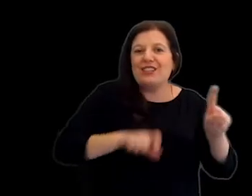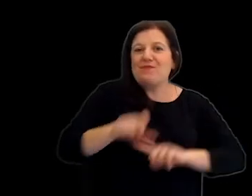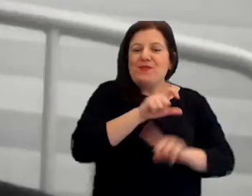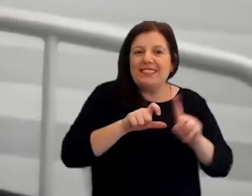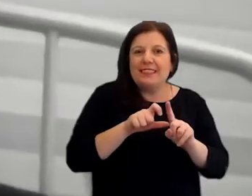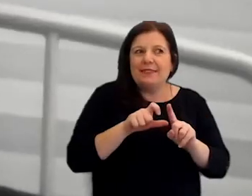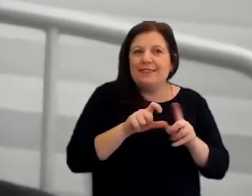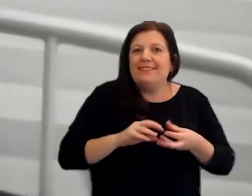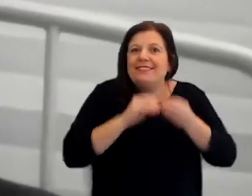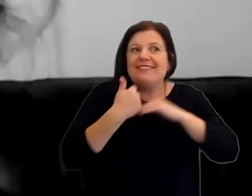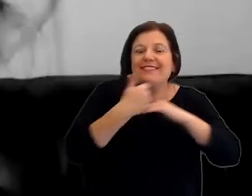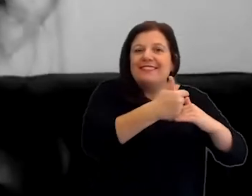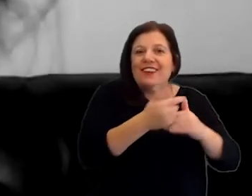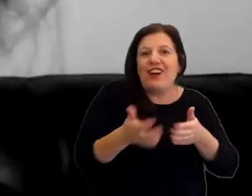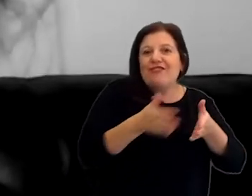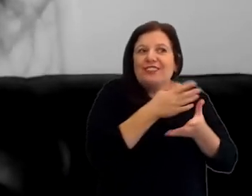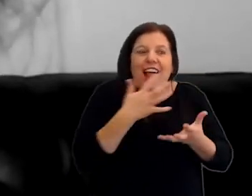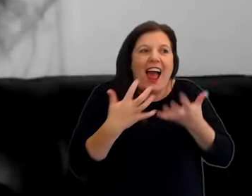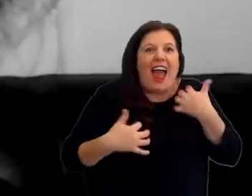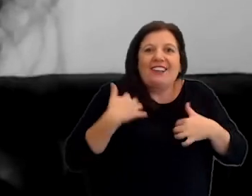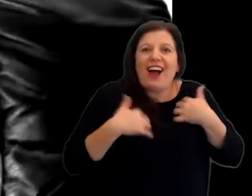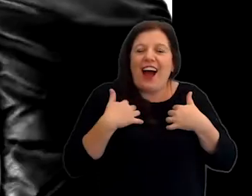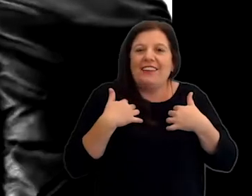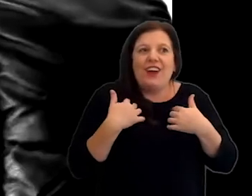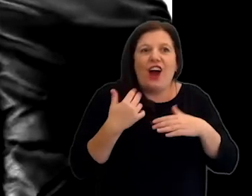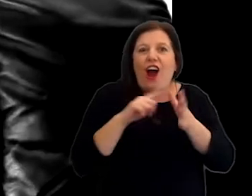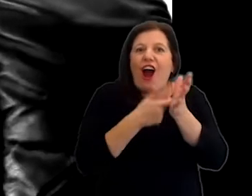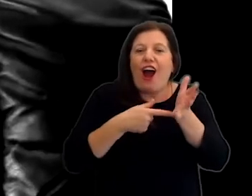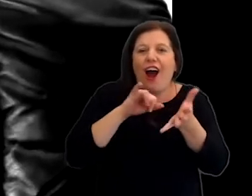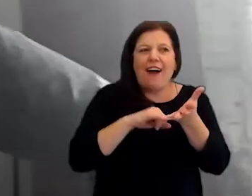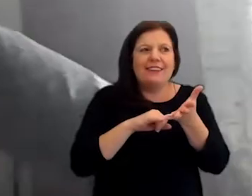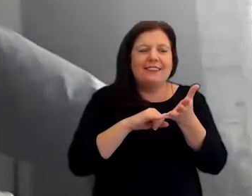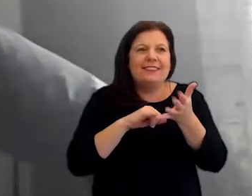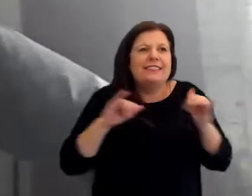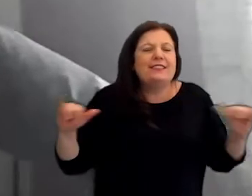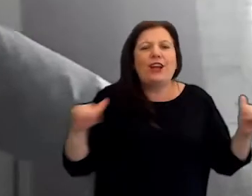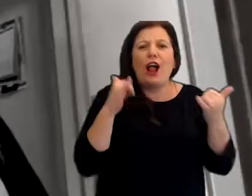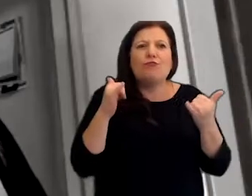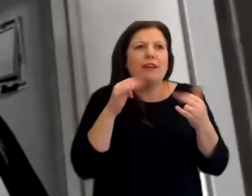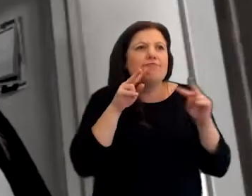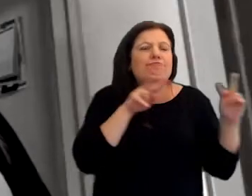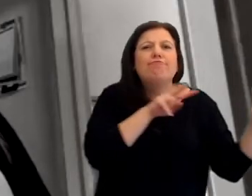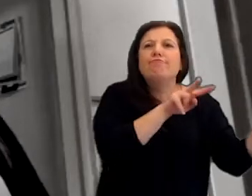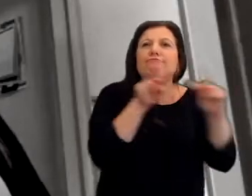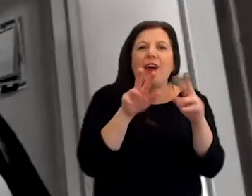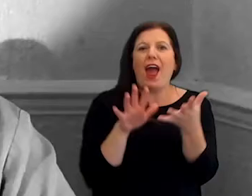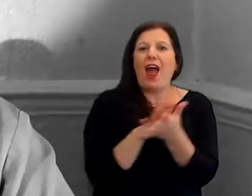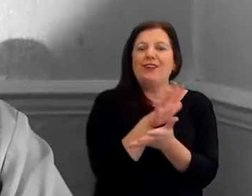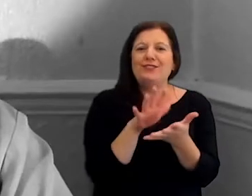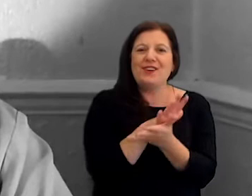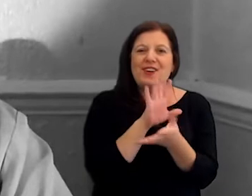an original and eclectic program of art to be celebrated and enjoyed by